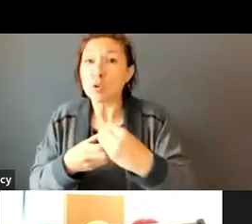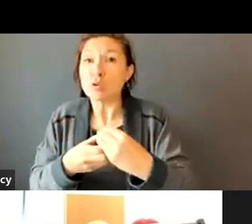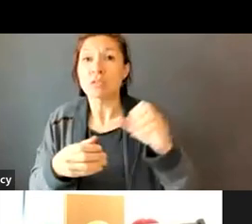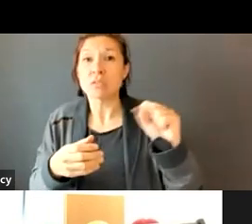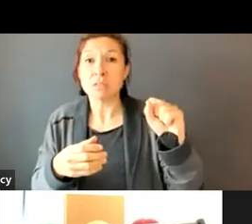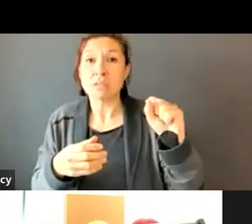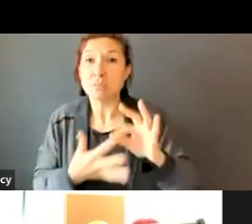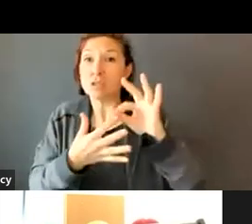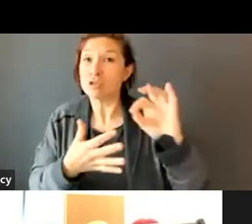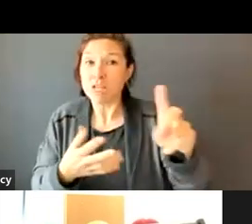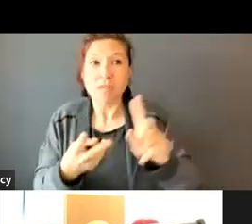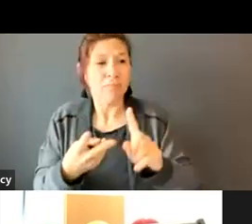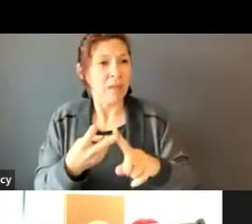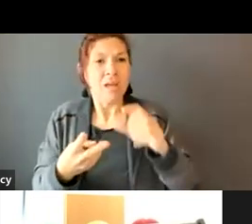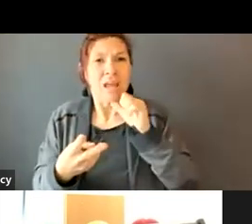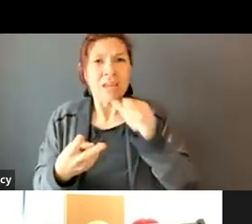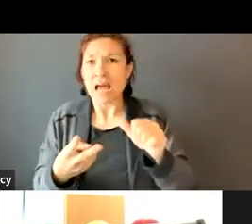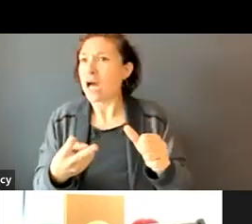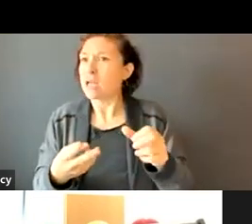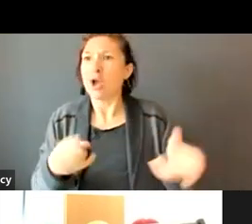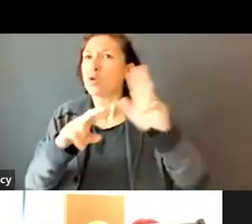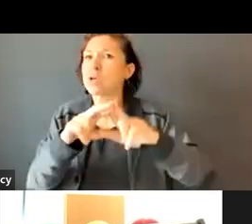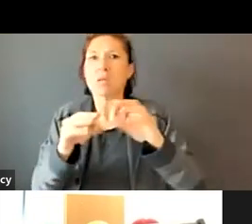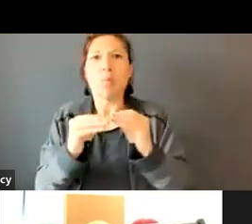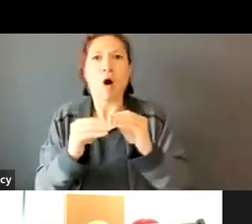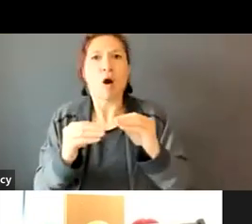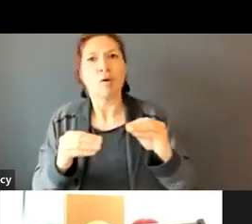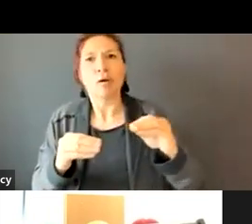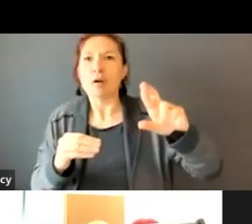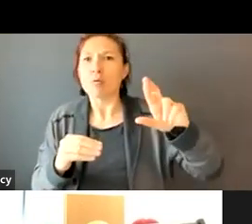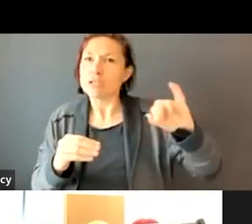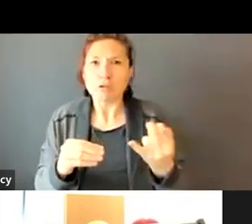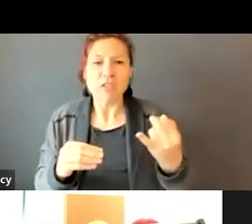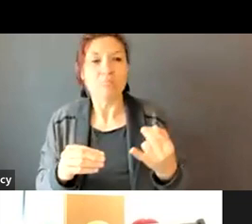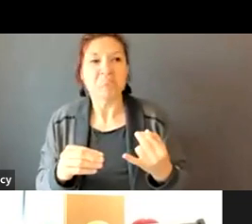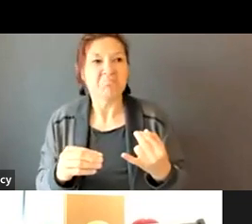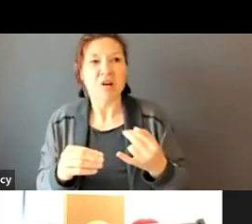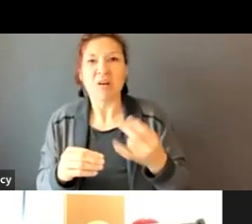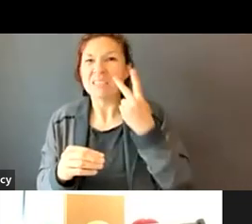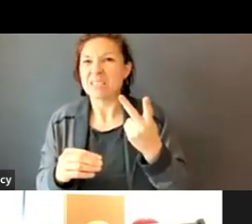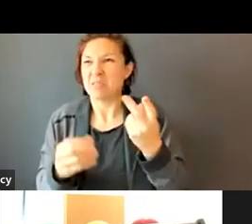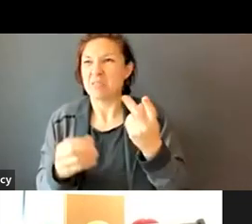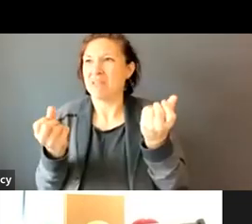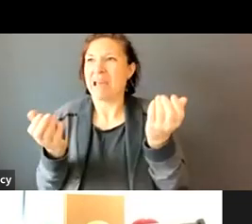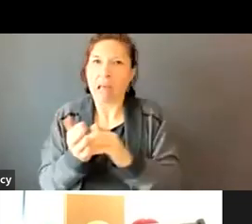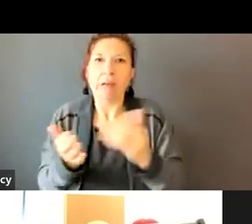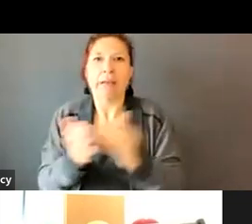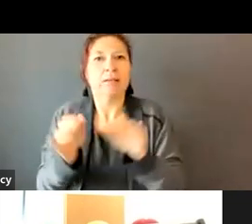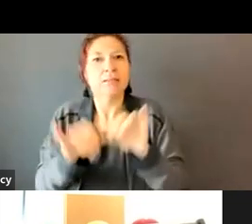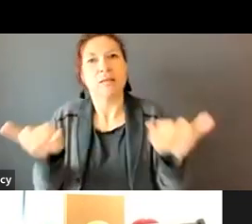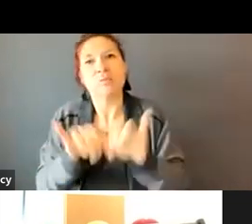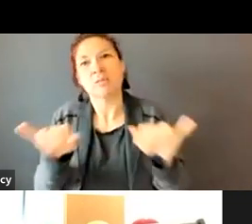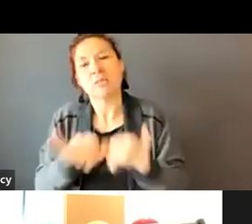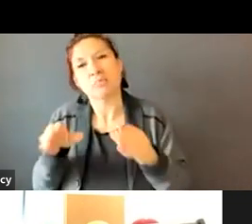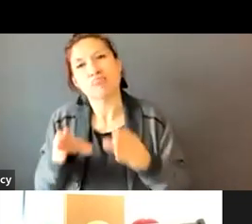restorative practices I just see like a lot of the same strategy just hiring a few more people